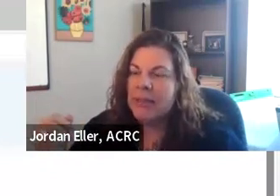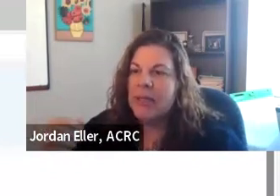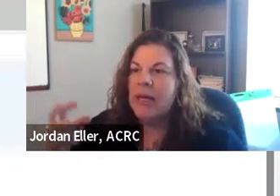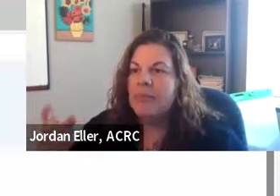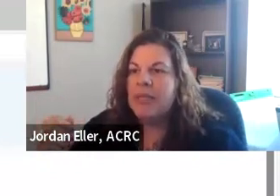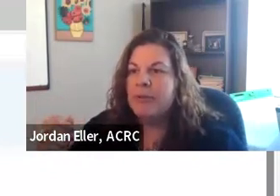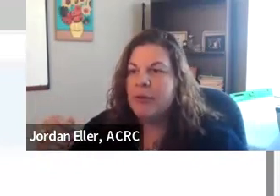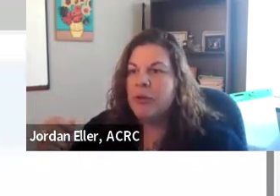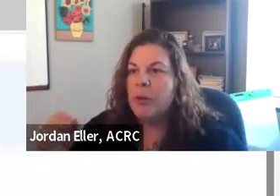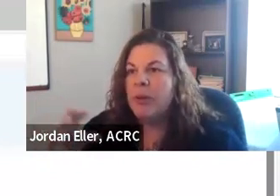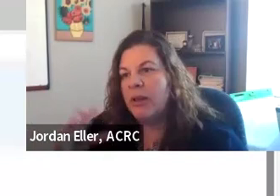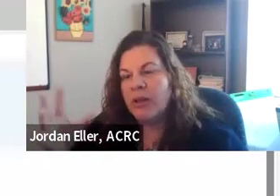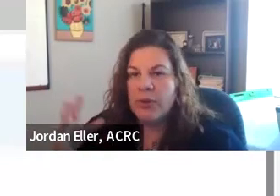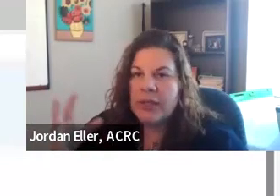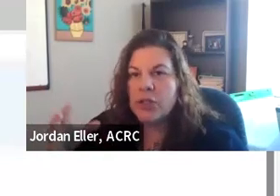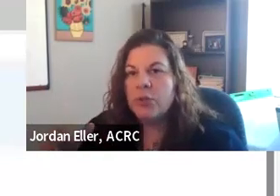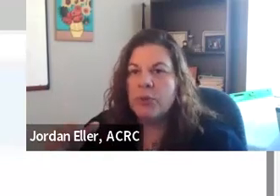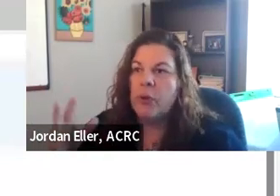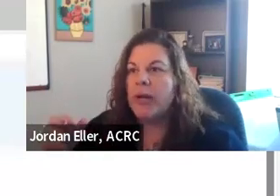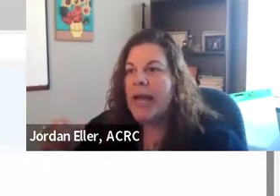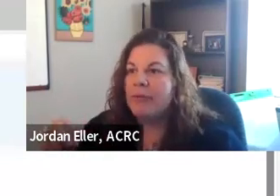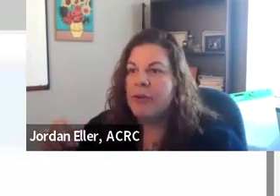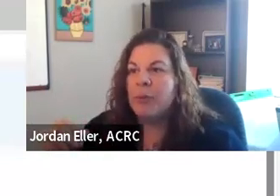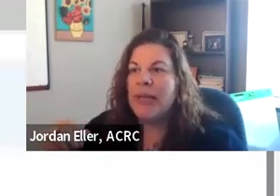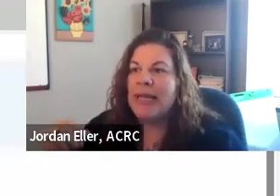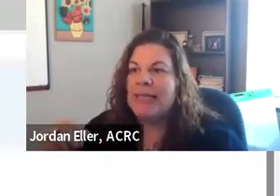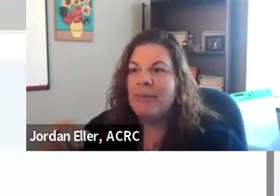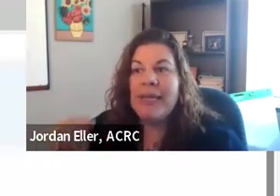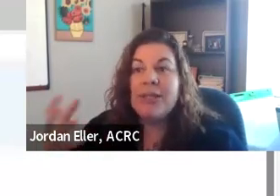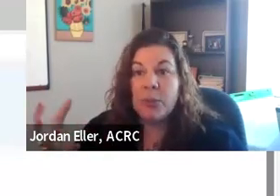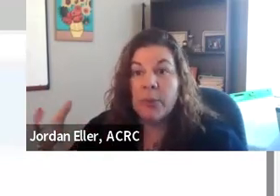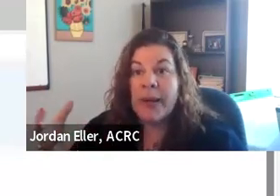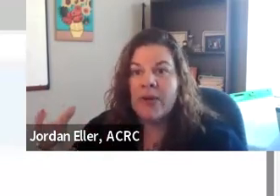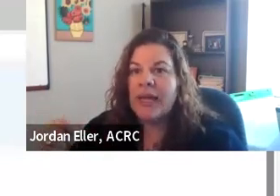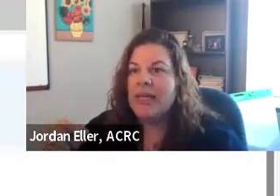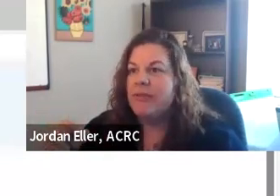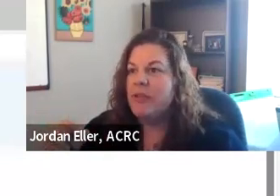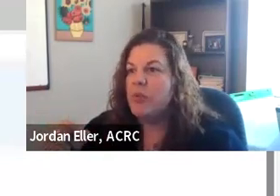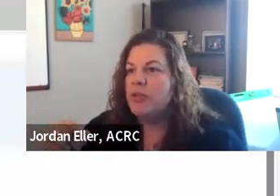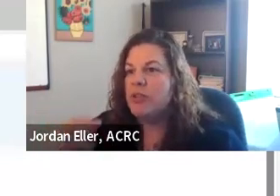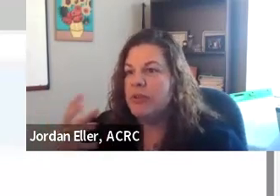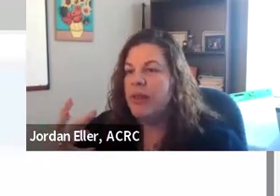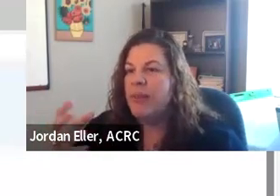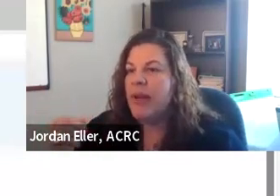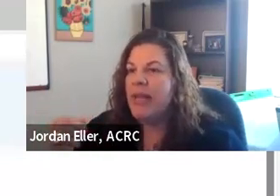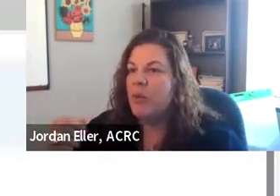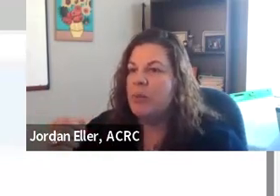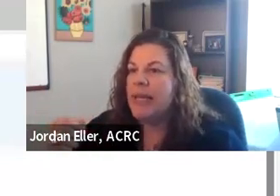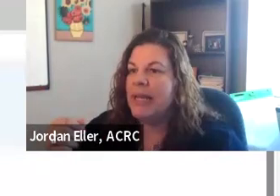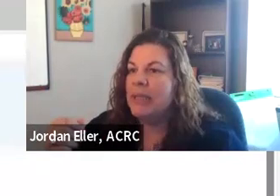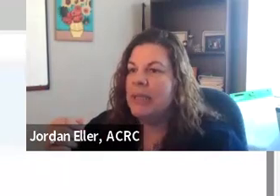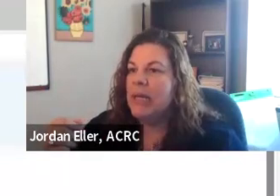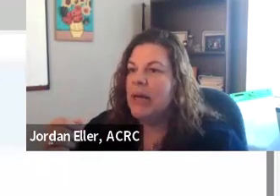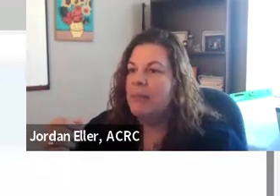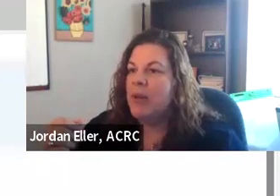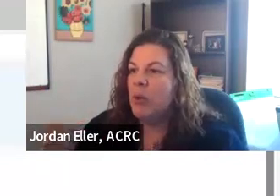planning, tips for, things to do before and after your planning team meeting to prepare that individual to develop their annual